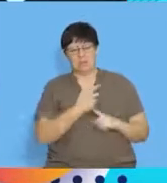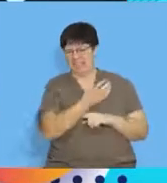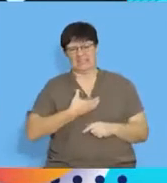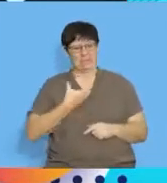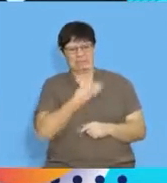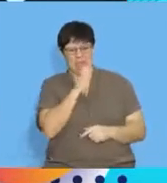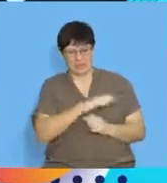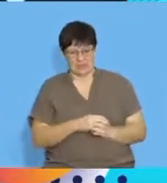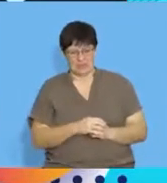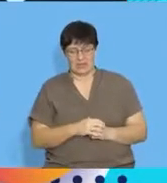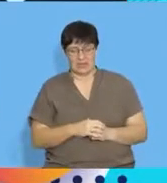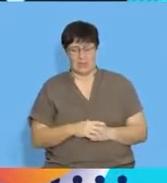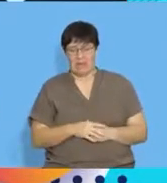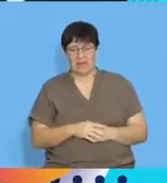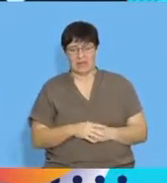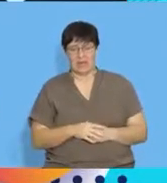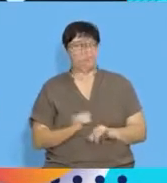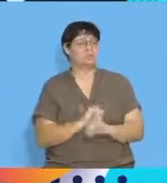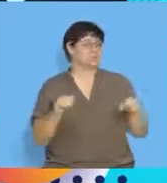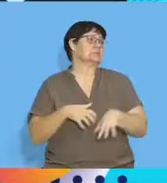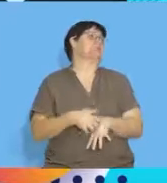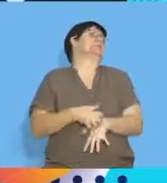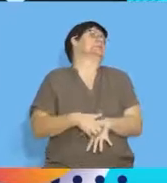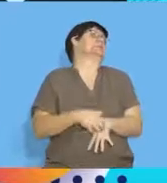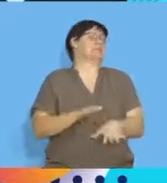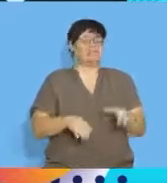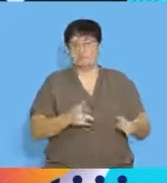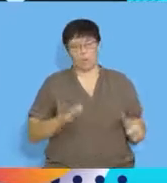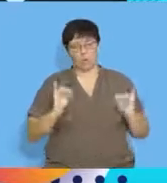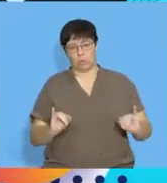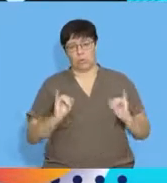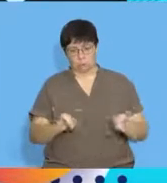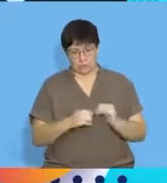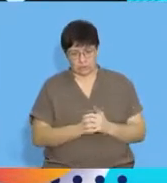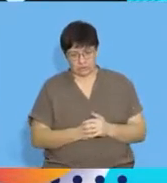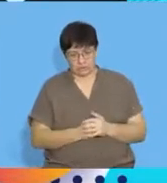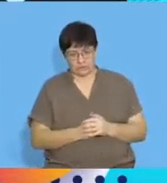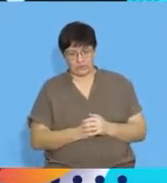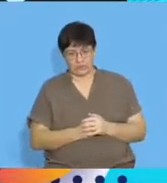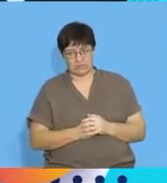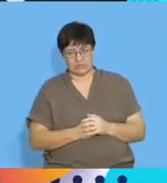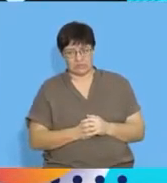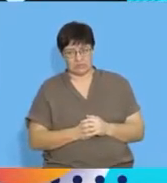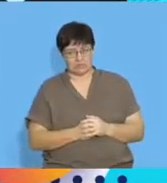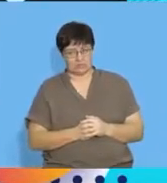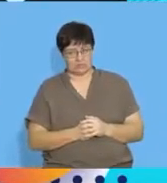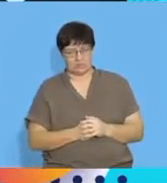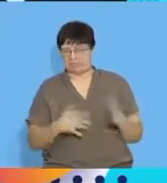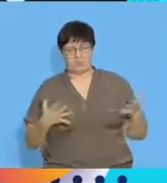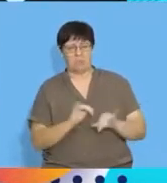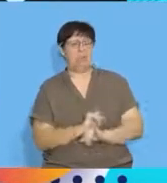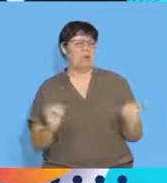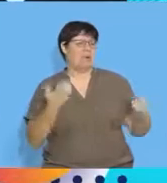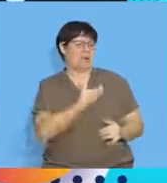about you, but for me, there's nothing worse than itchy feet, wanting to scratch your feet. It's just the most